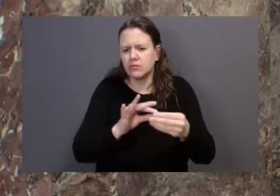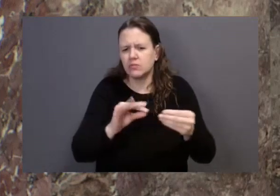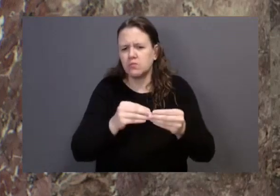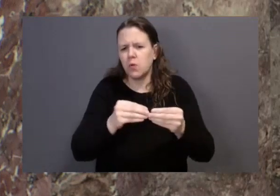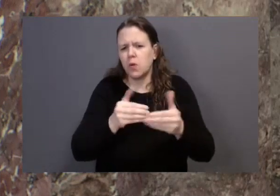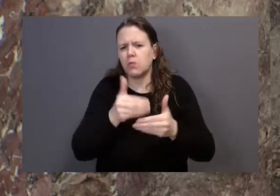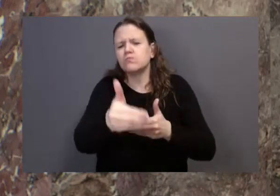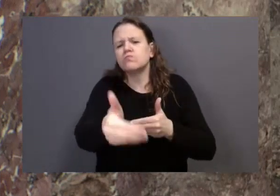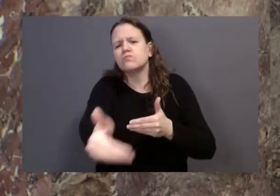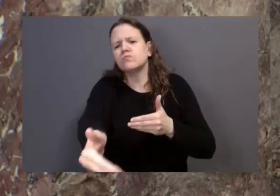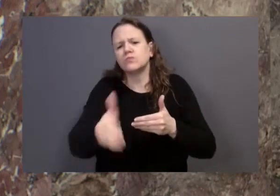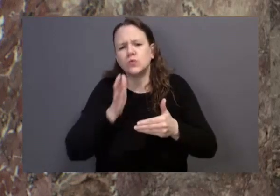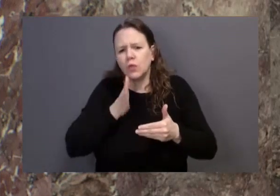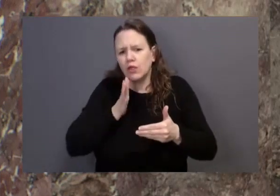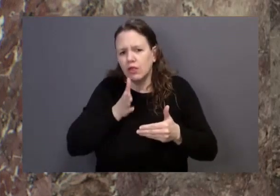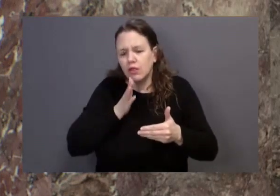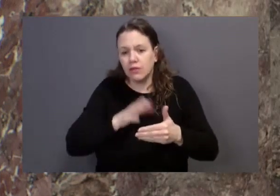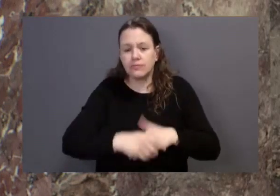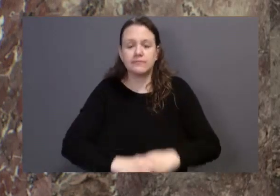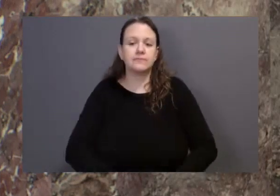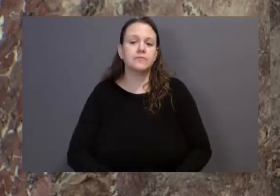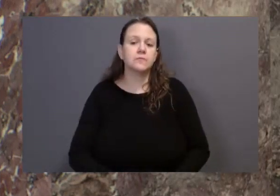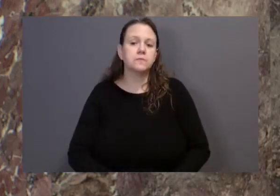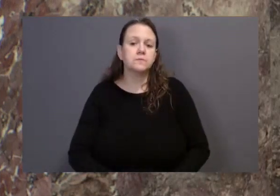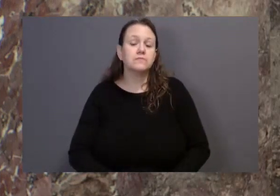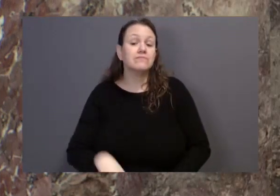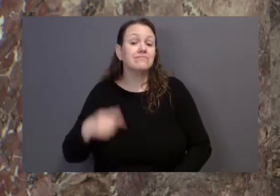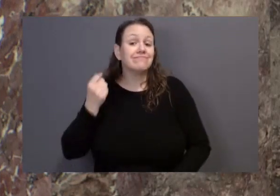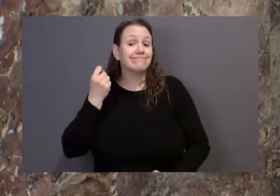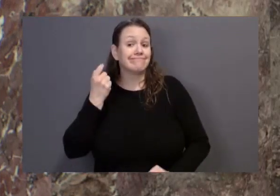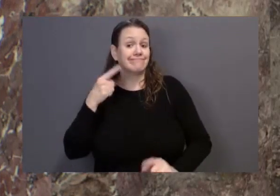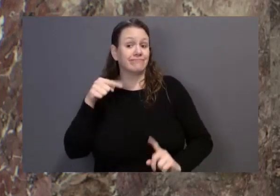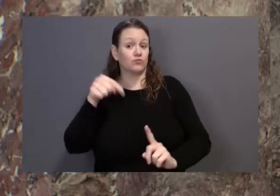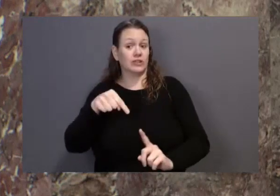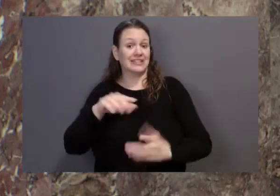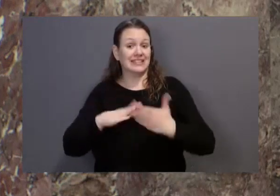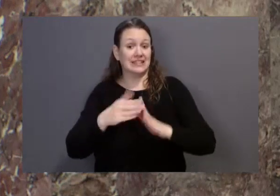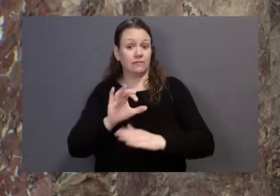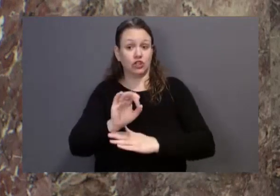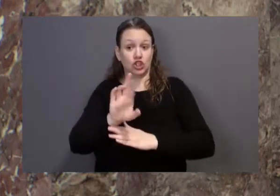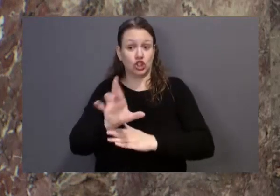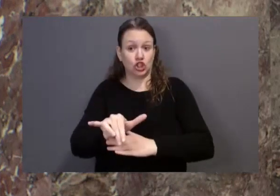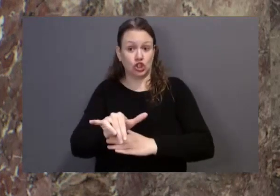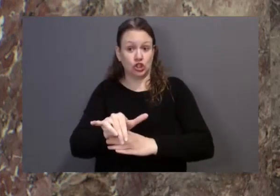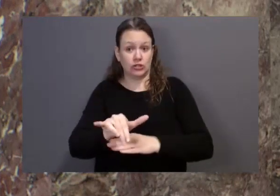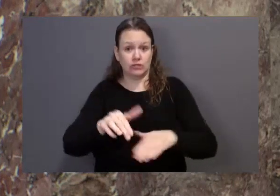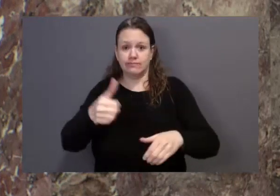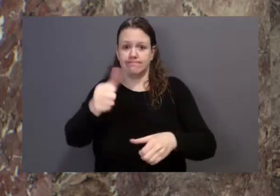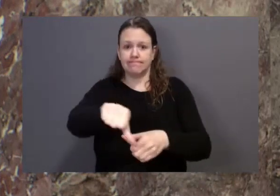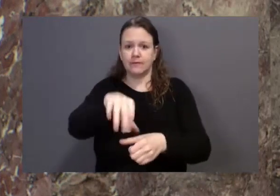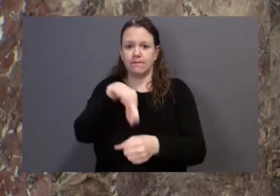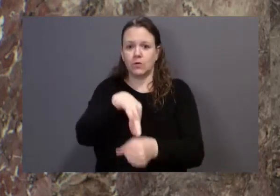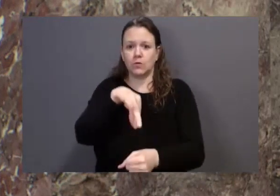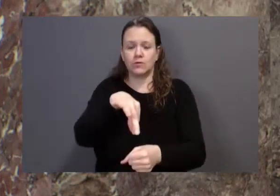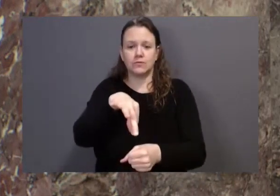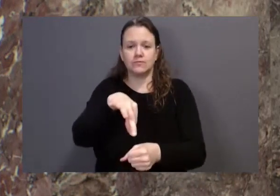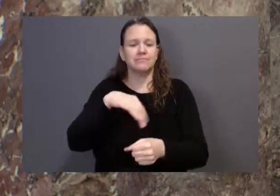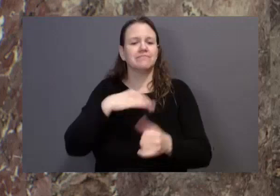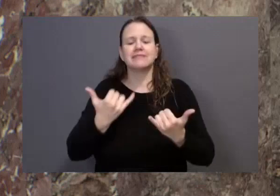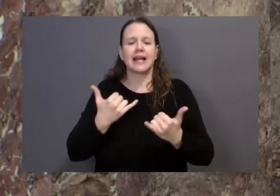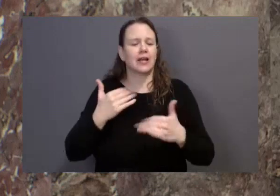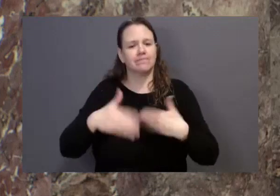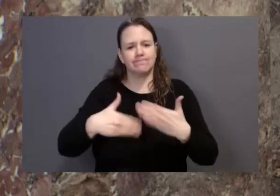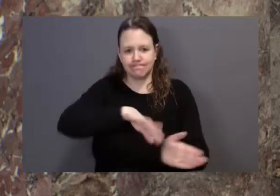City of Surrey rejected is not about whether or not the transition is going ahead, but is in fact about the law of the province of